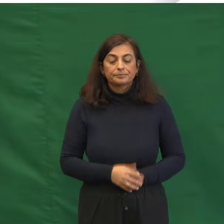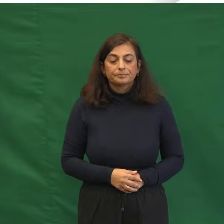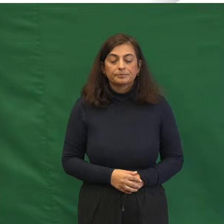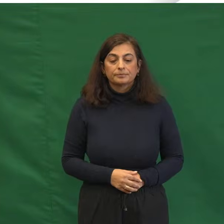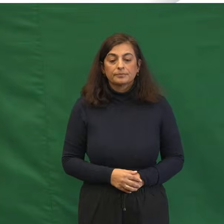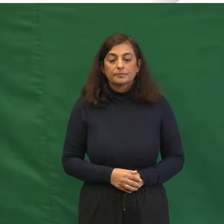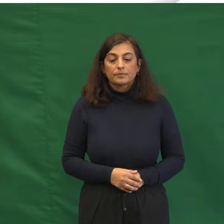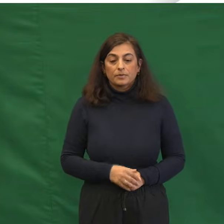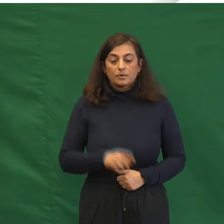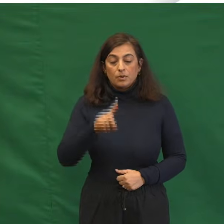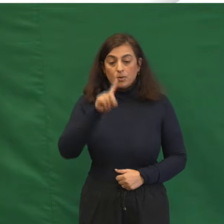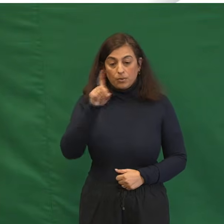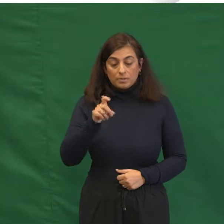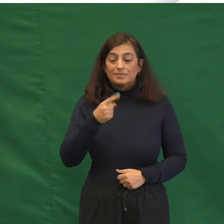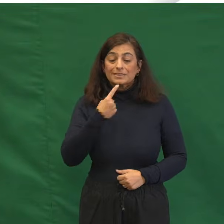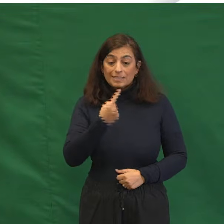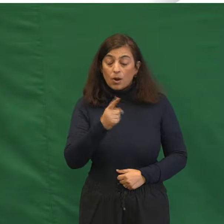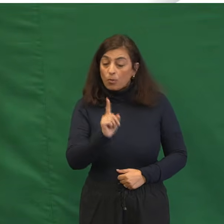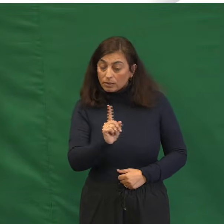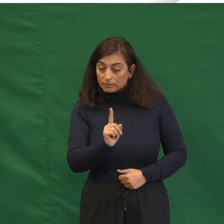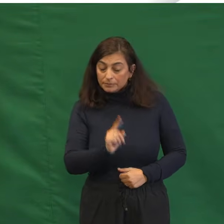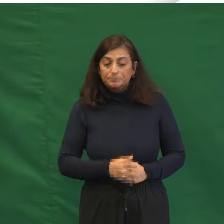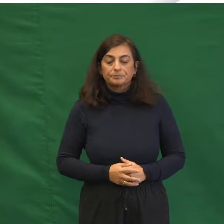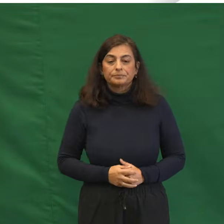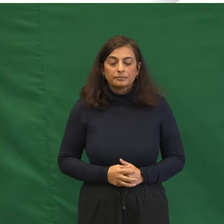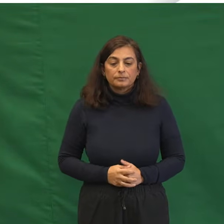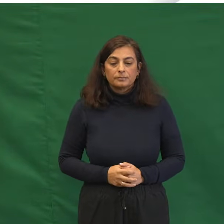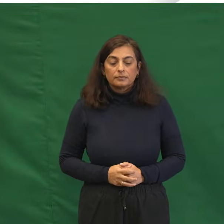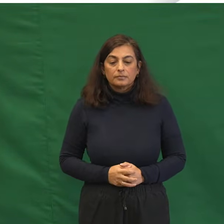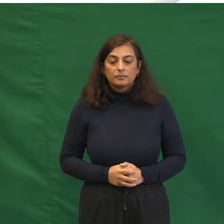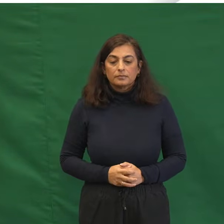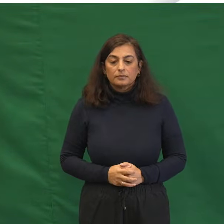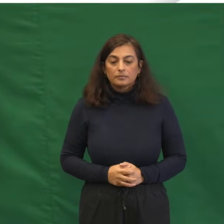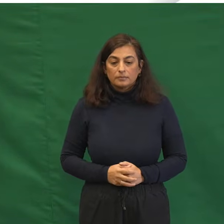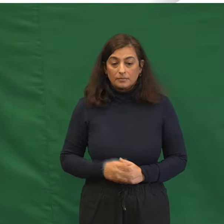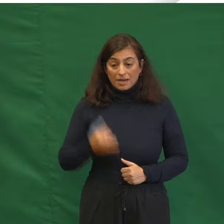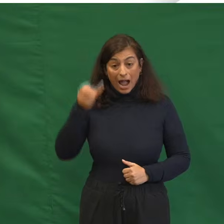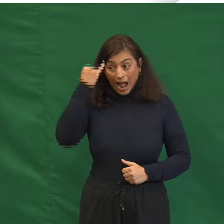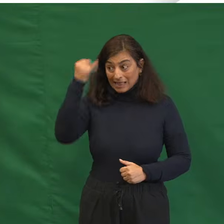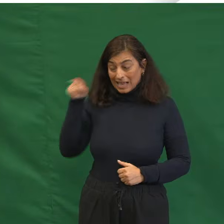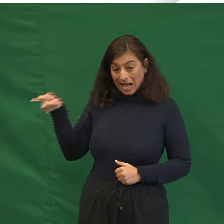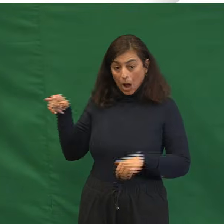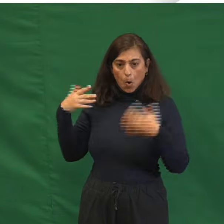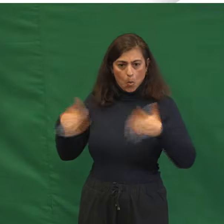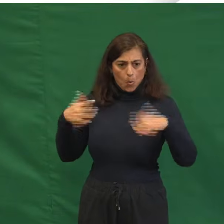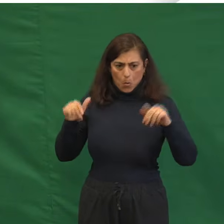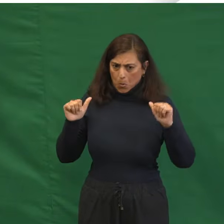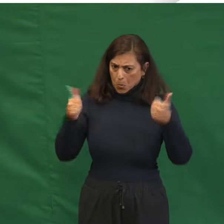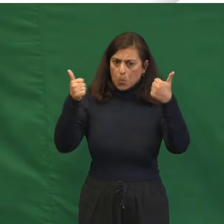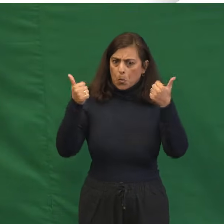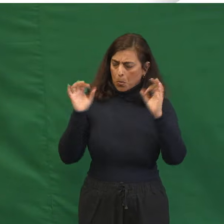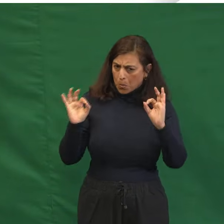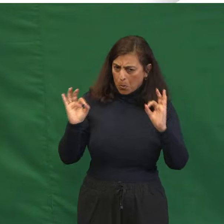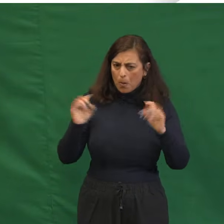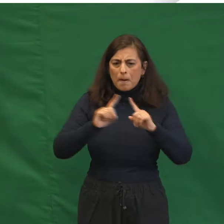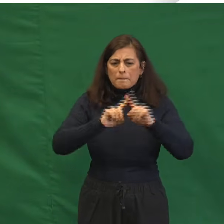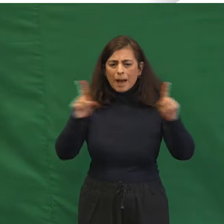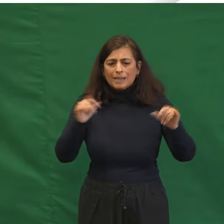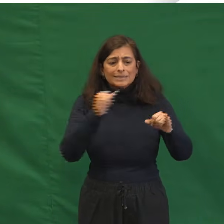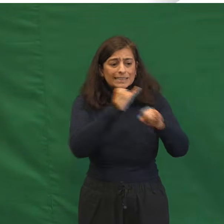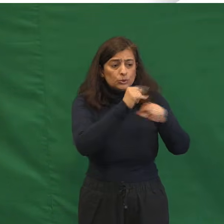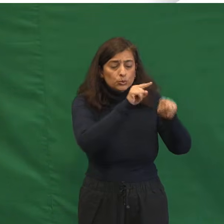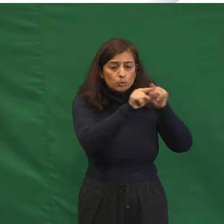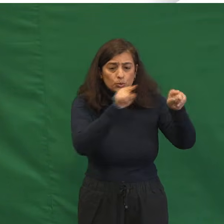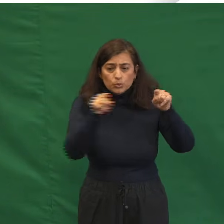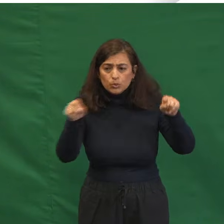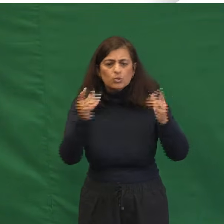the cost implications of access to this wonderful initiative be, especially for institutions like schools